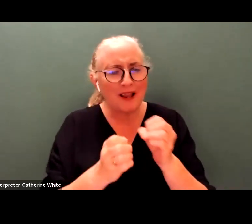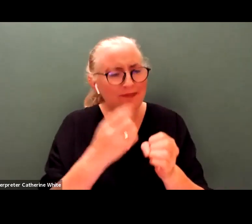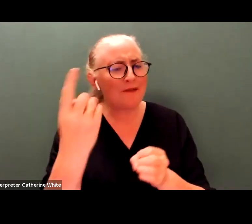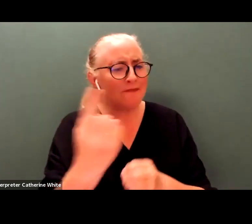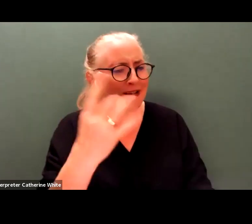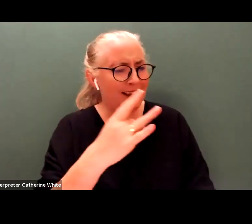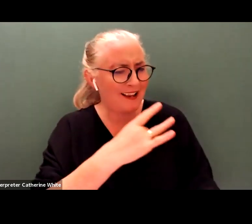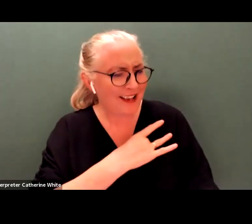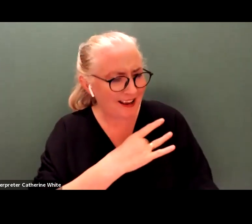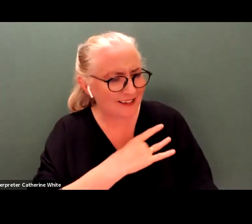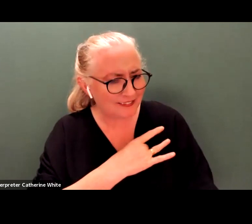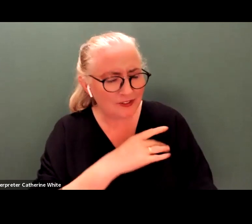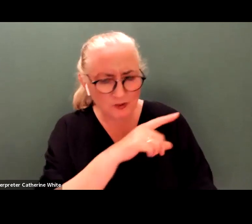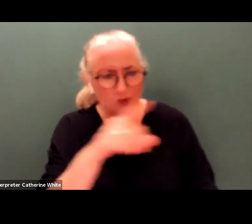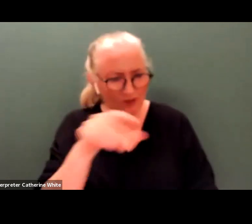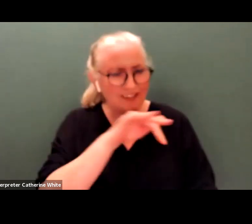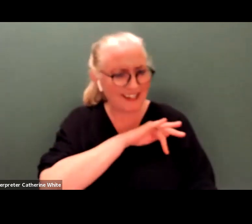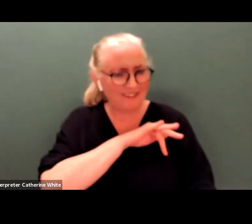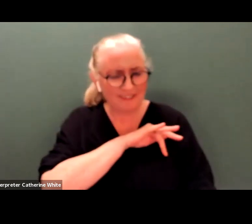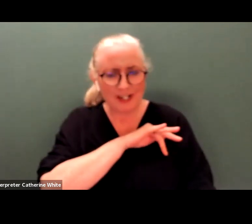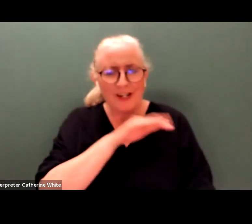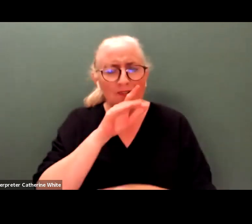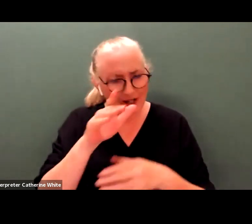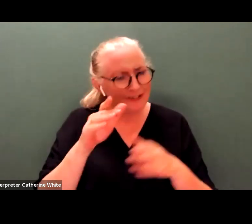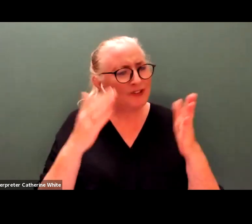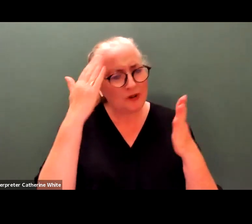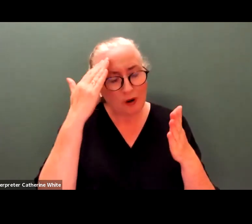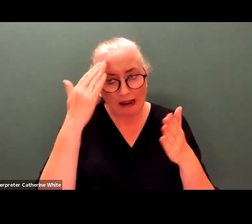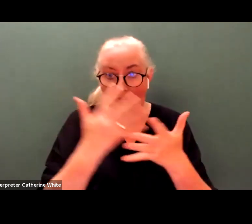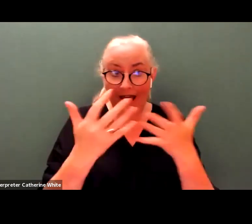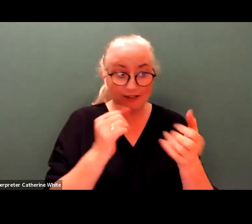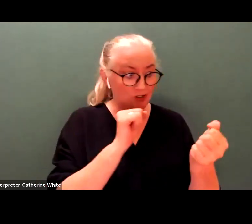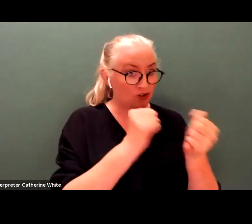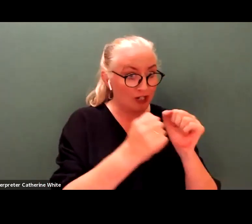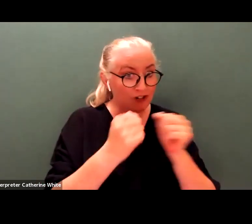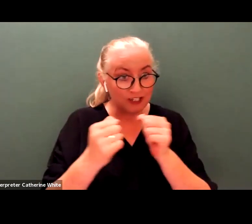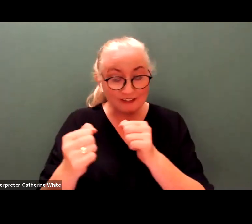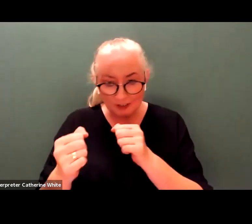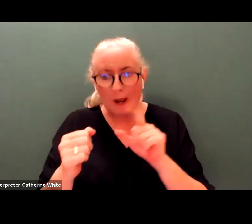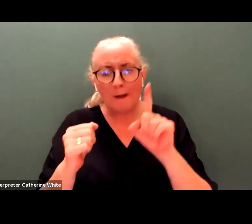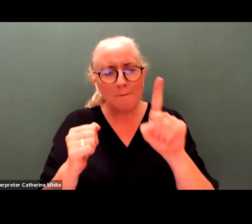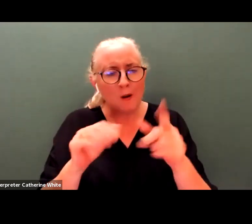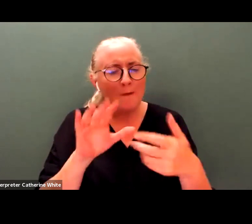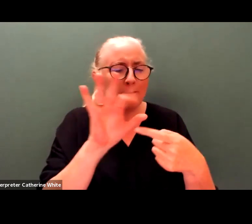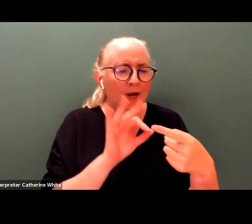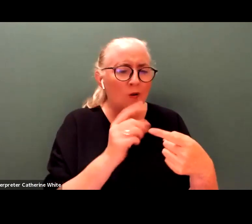yourself. And that's our message to you. It's hard to make a lot of changes if you have to make a lot of changes. Just pick one or